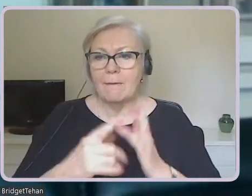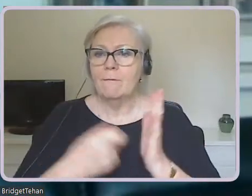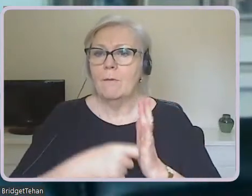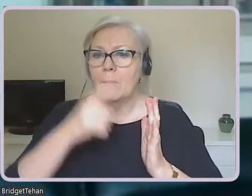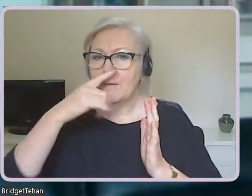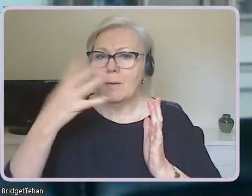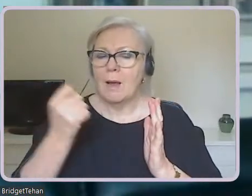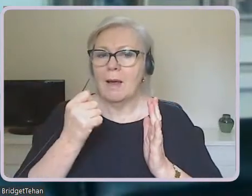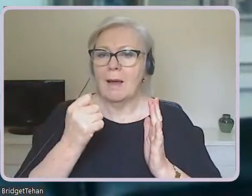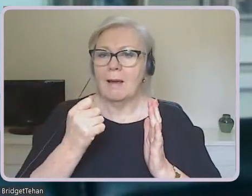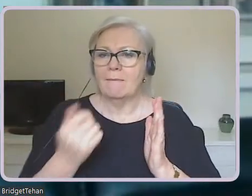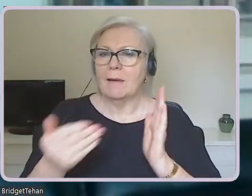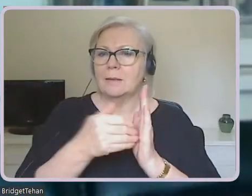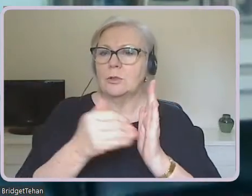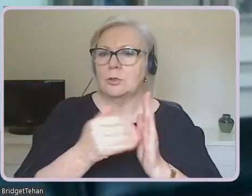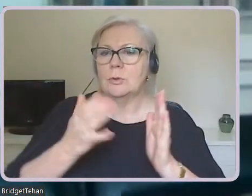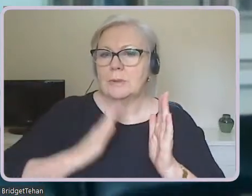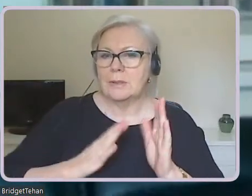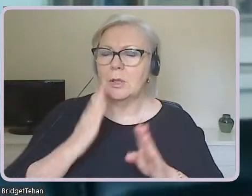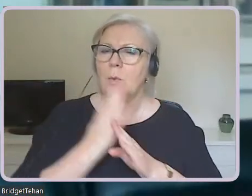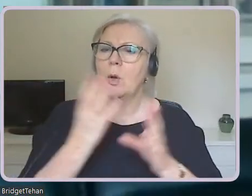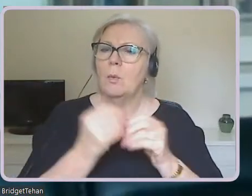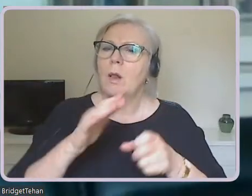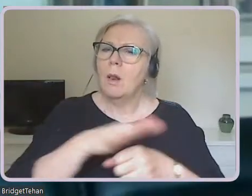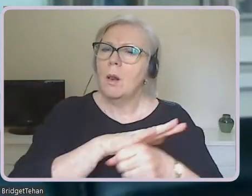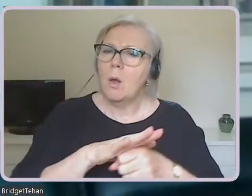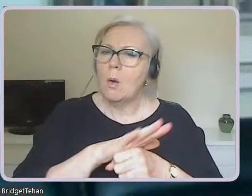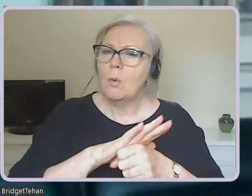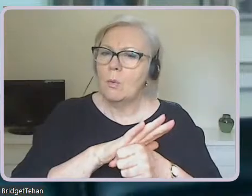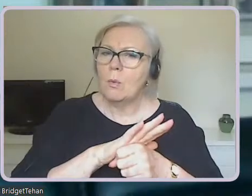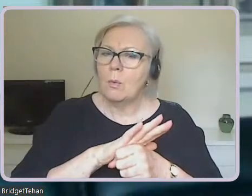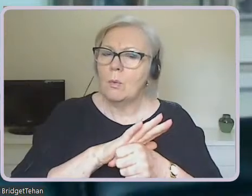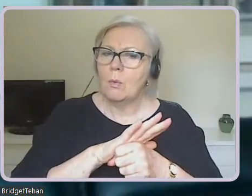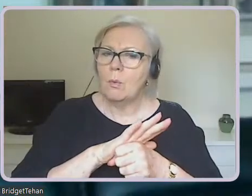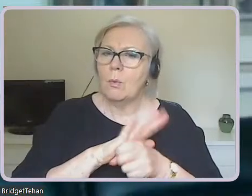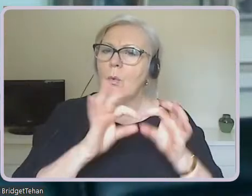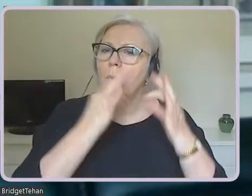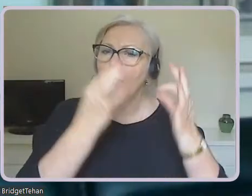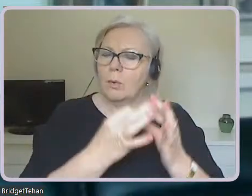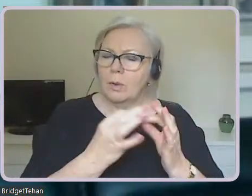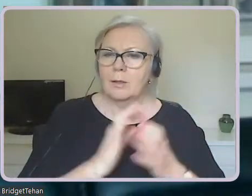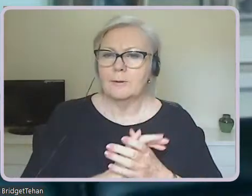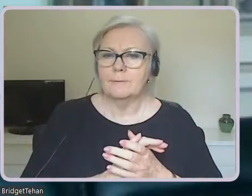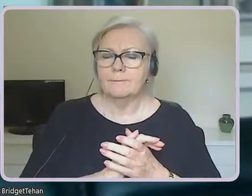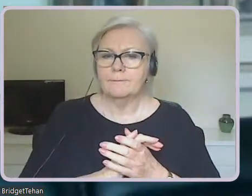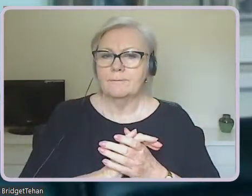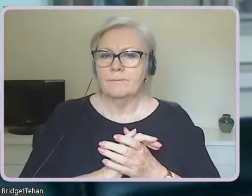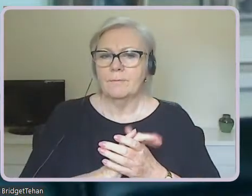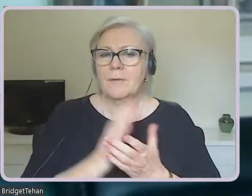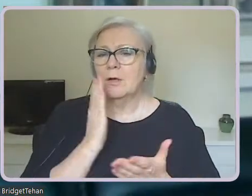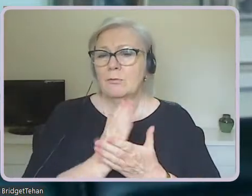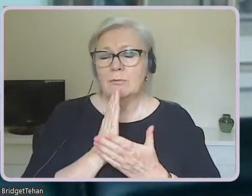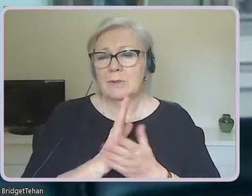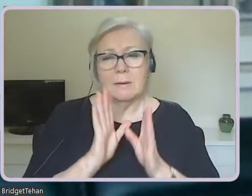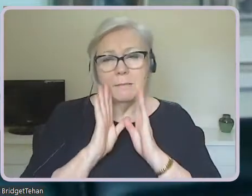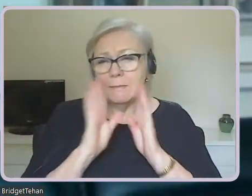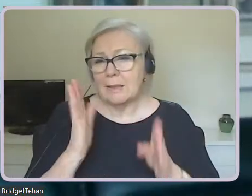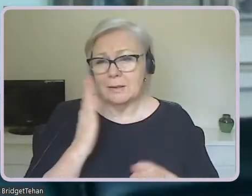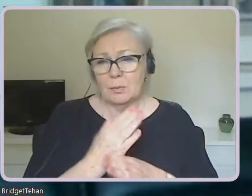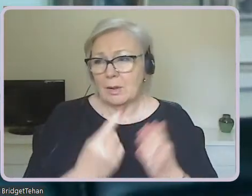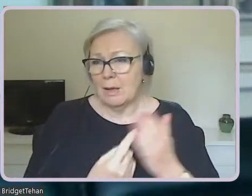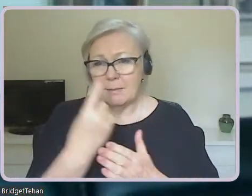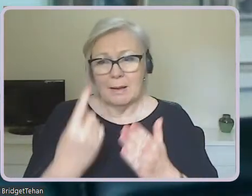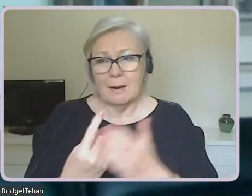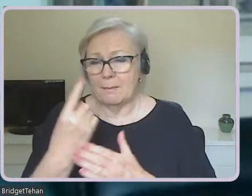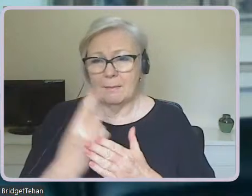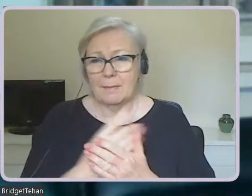community organisations to undertake that work as well. So, really extraordinary work going on right